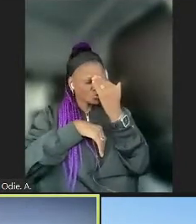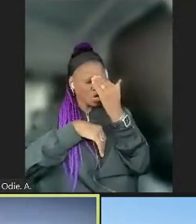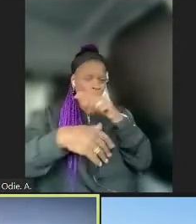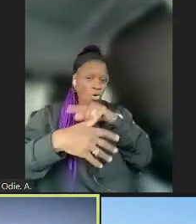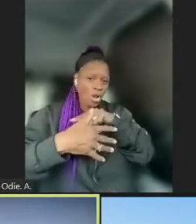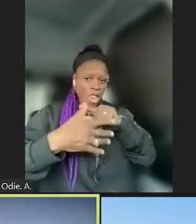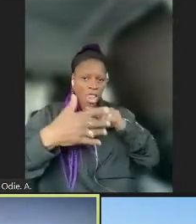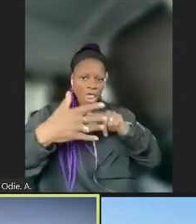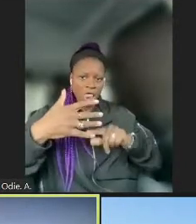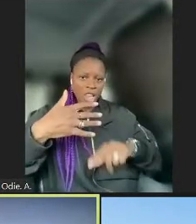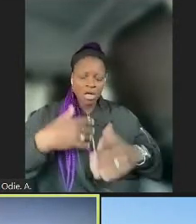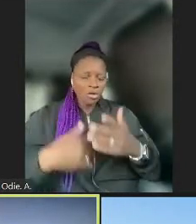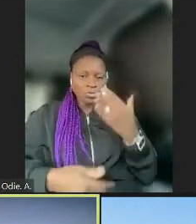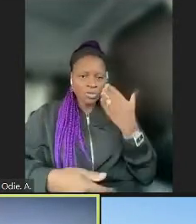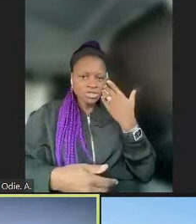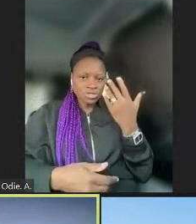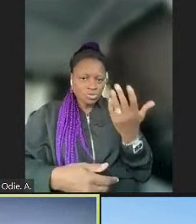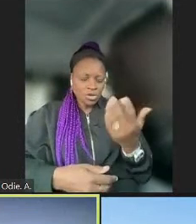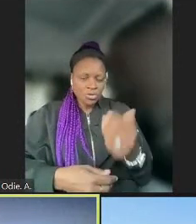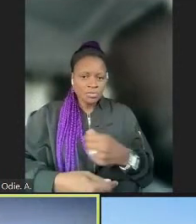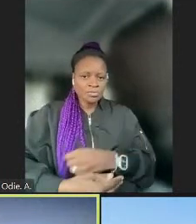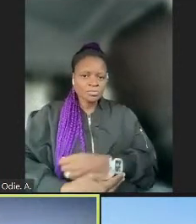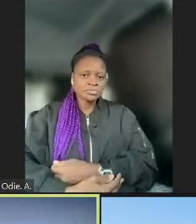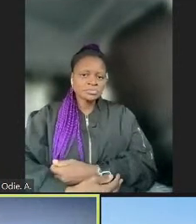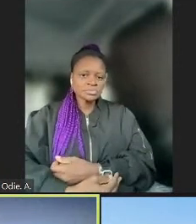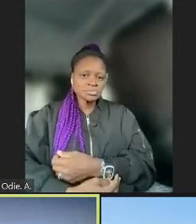the question that you're asking.